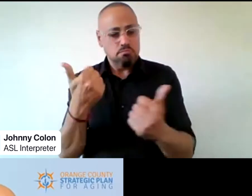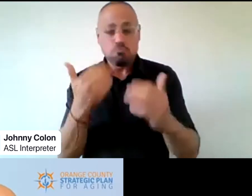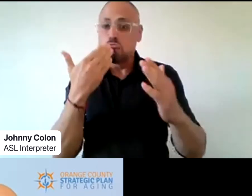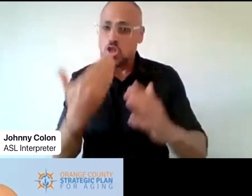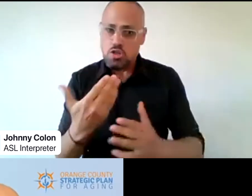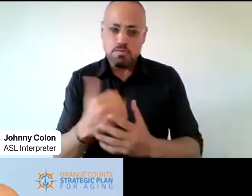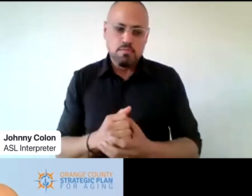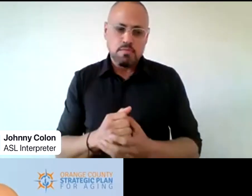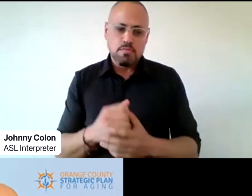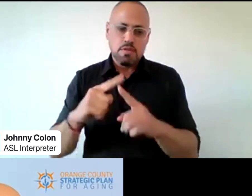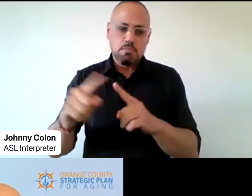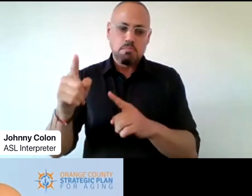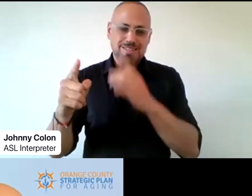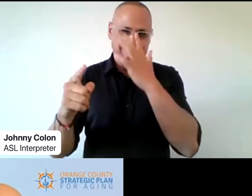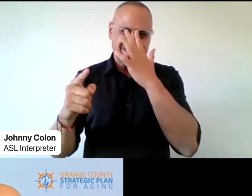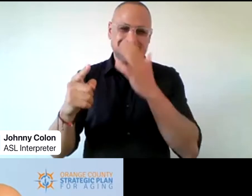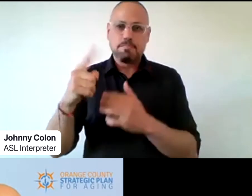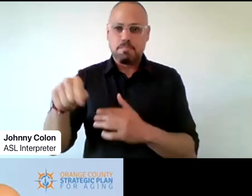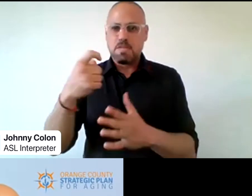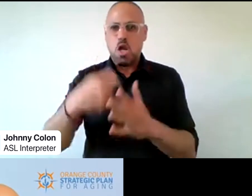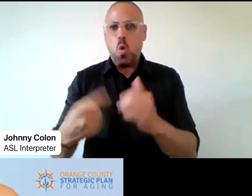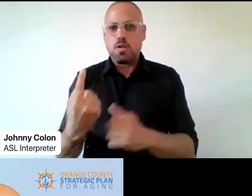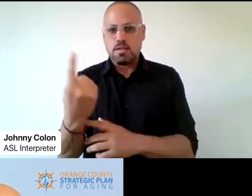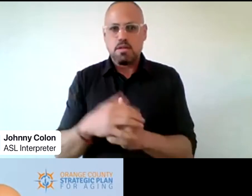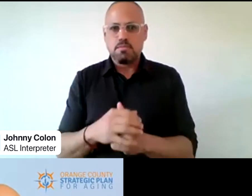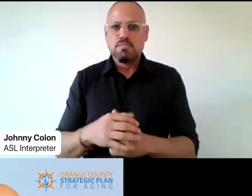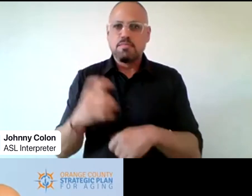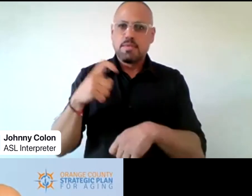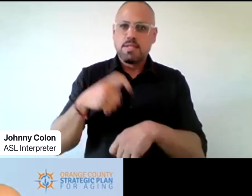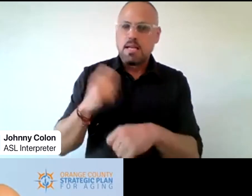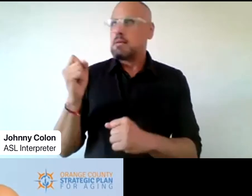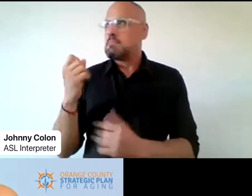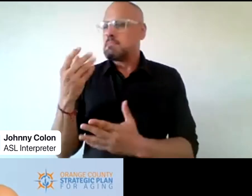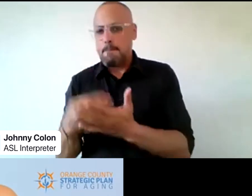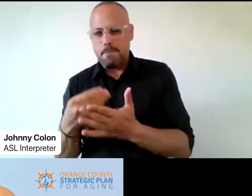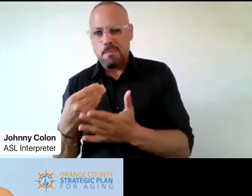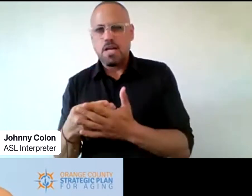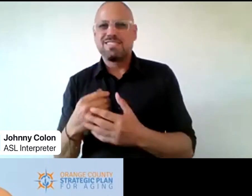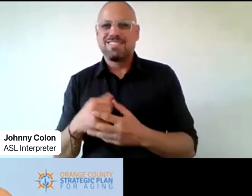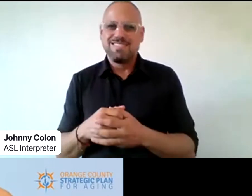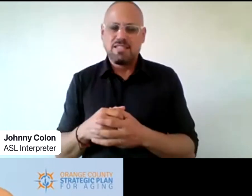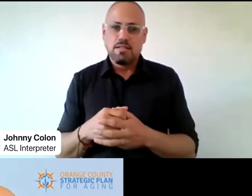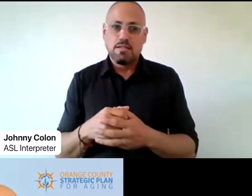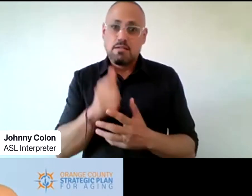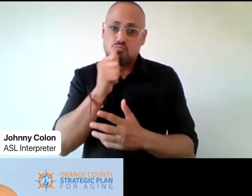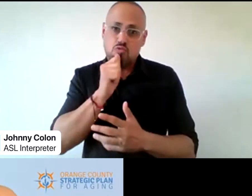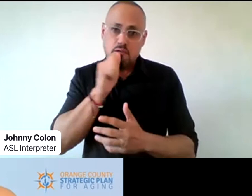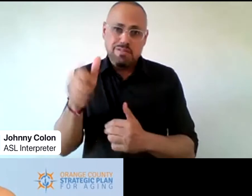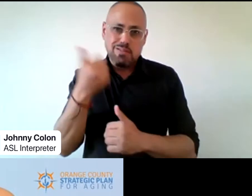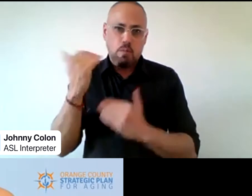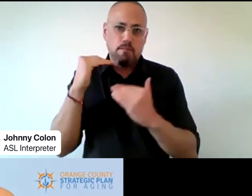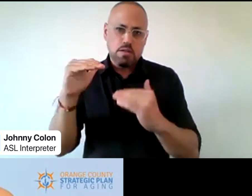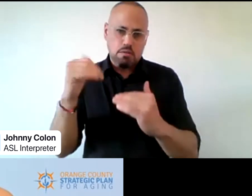but it costs them something, either time or money, and they may have privacy or other